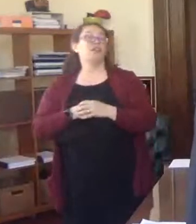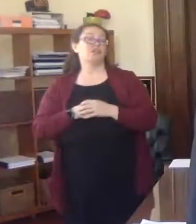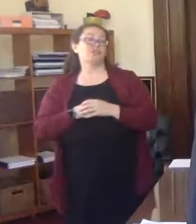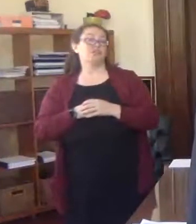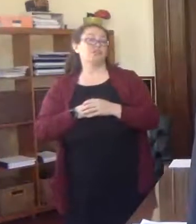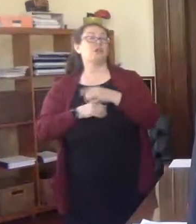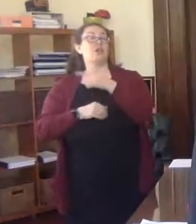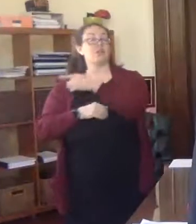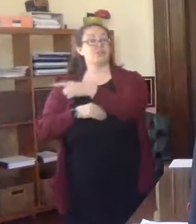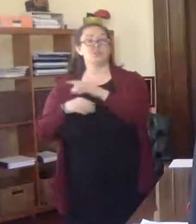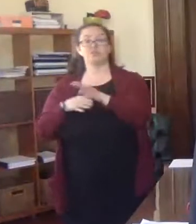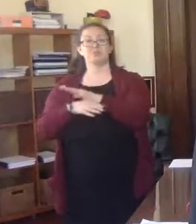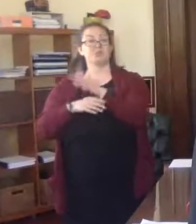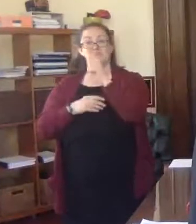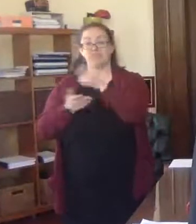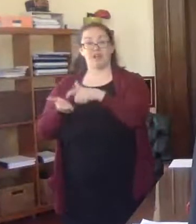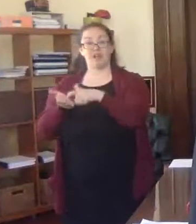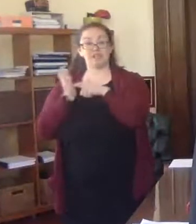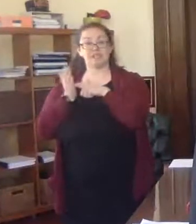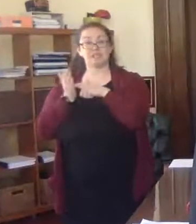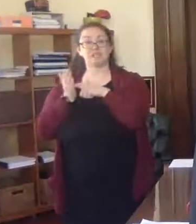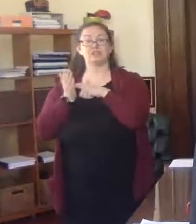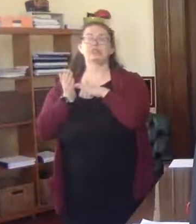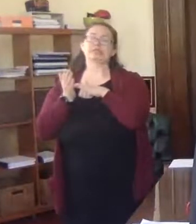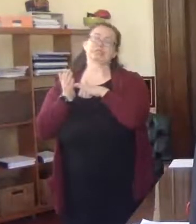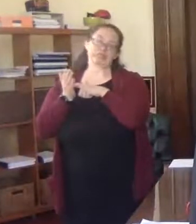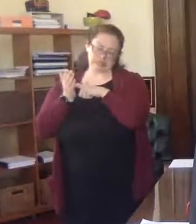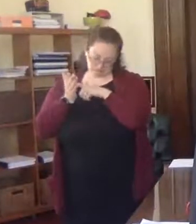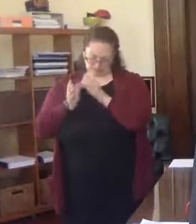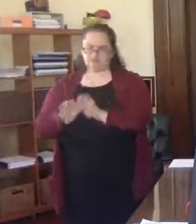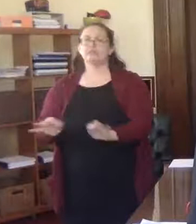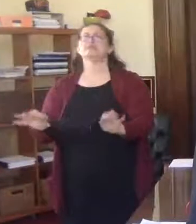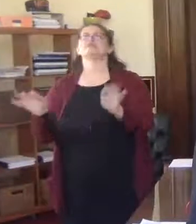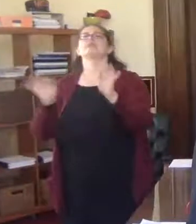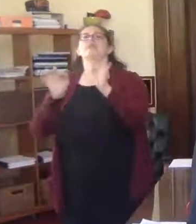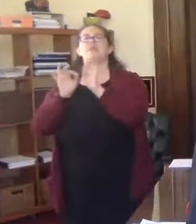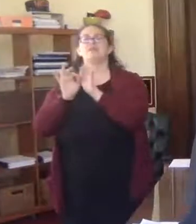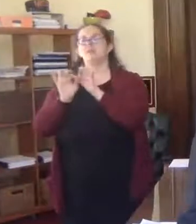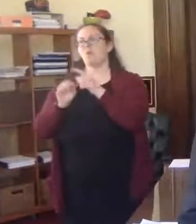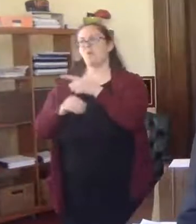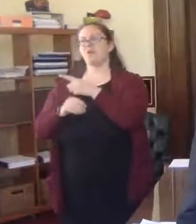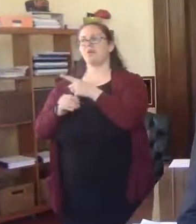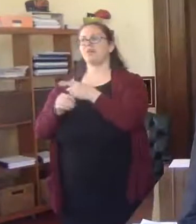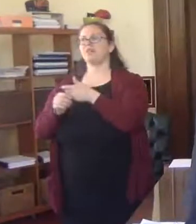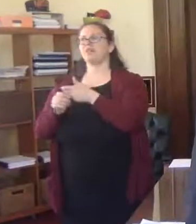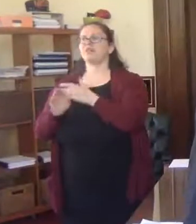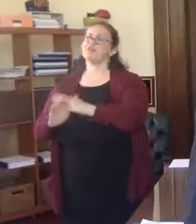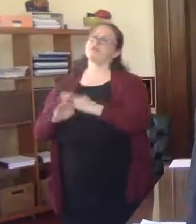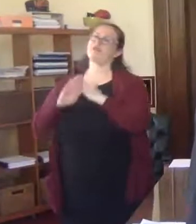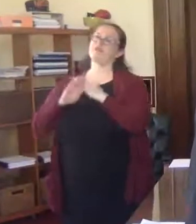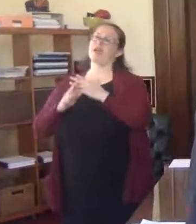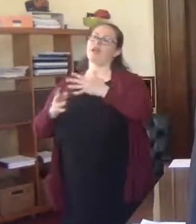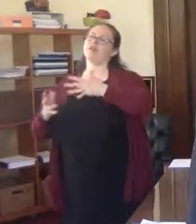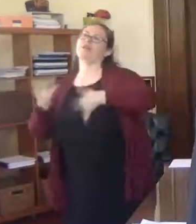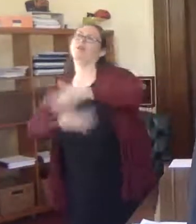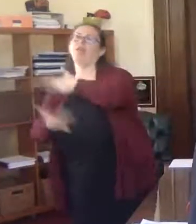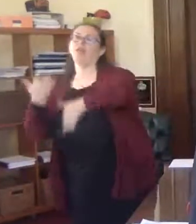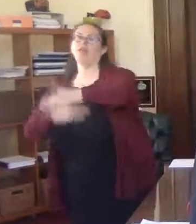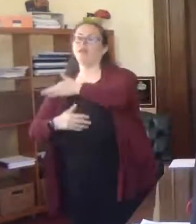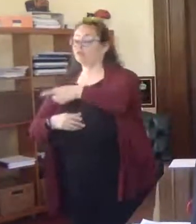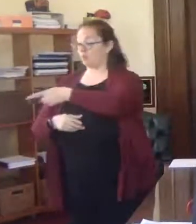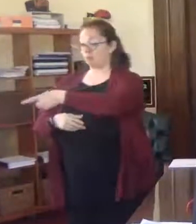critical role, particularly in preventing social mixing. And so a lot of the businesses that we have deemed